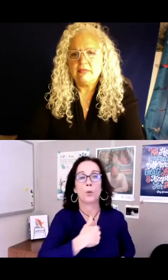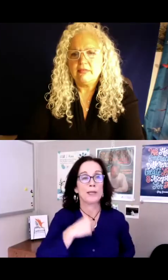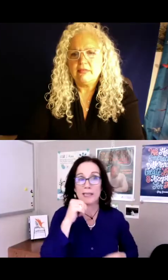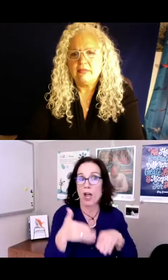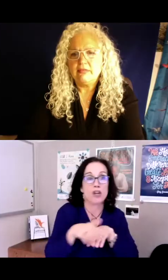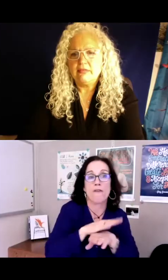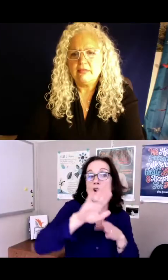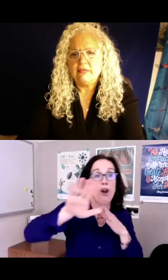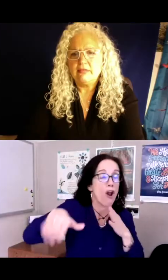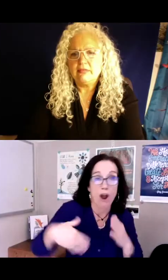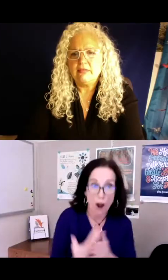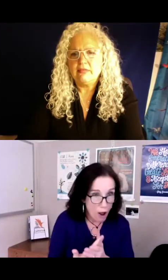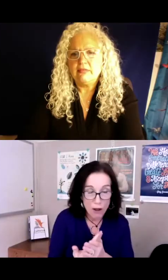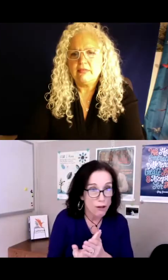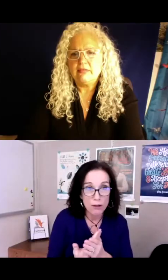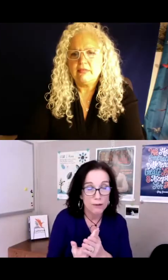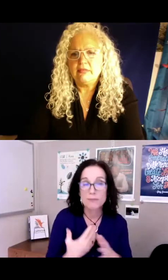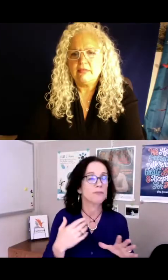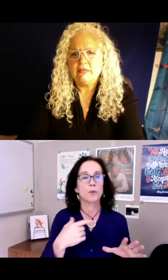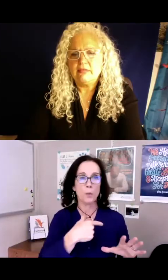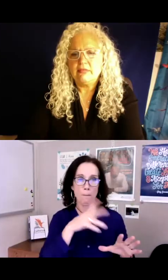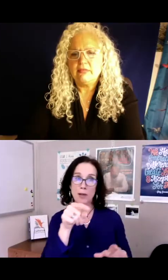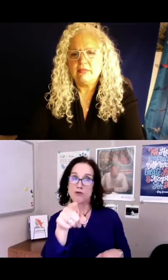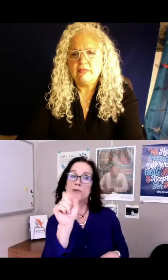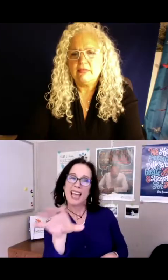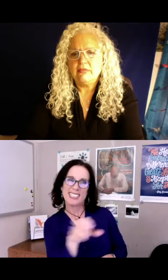those, some of the slides have a lot of information. So